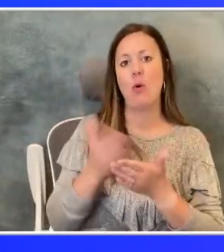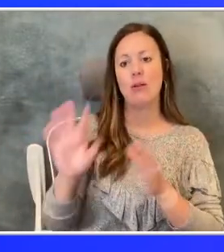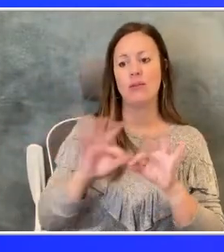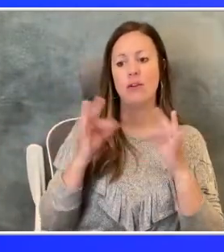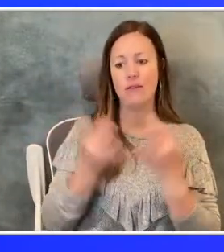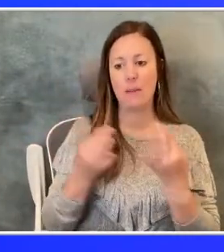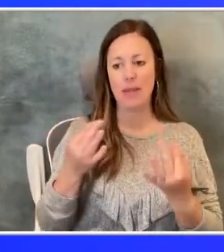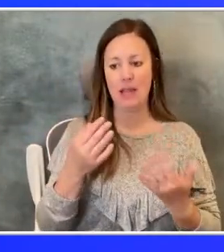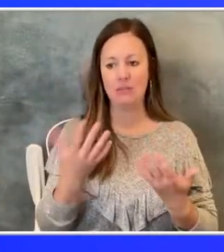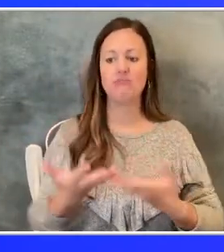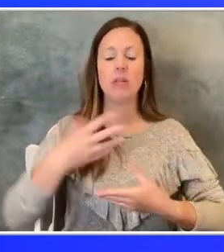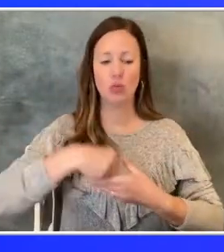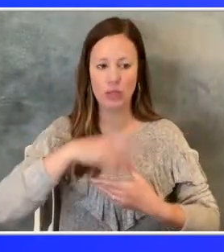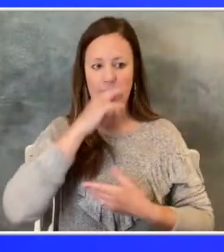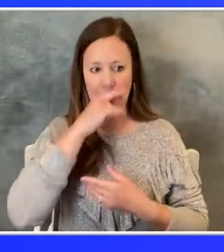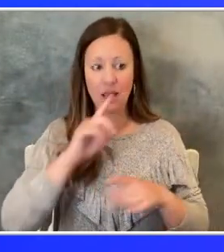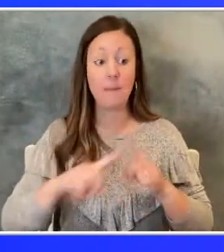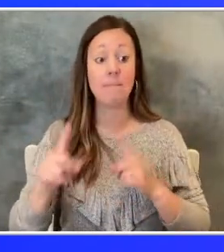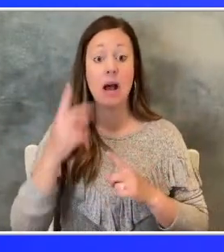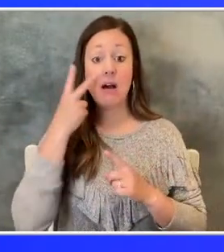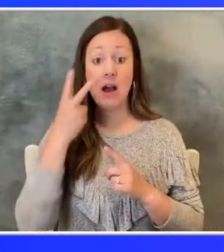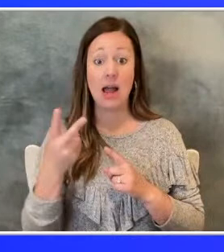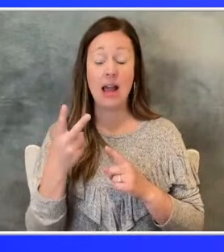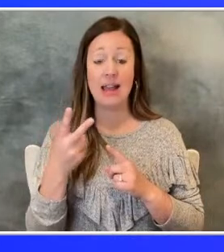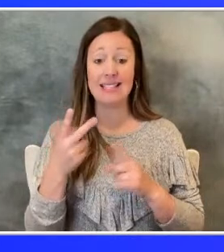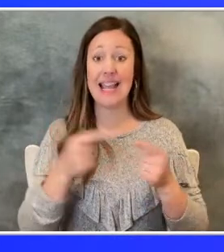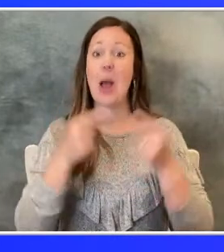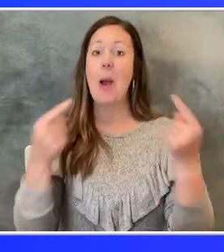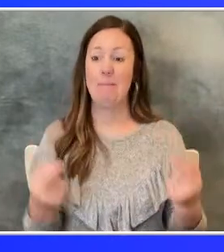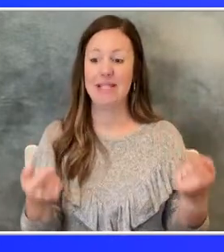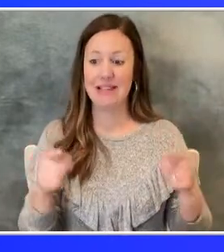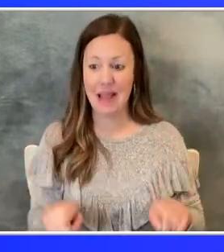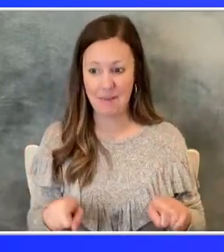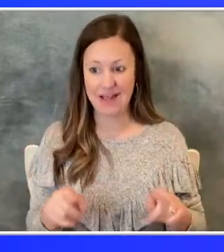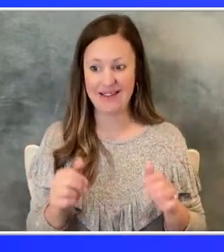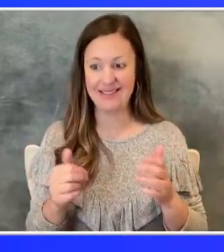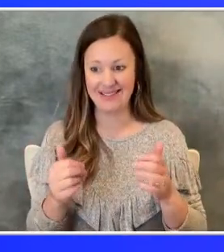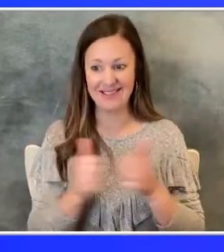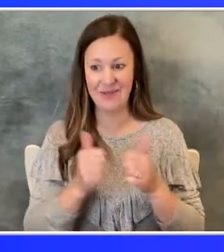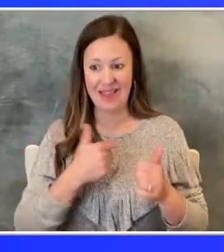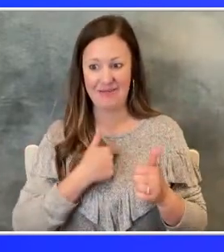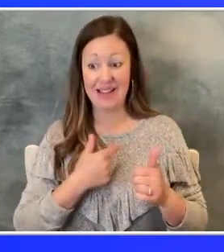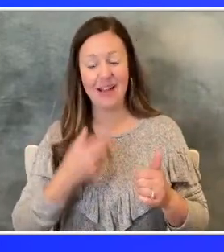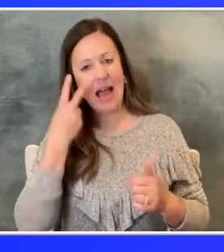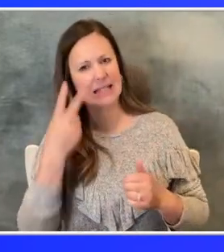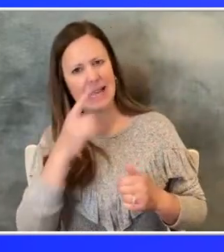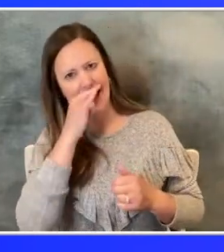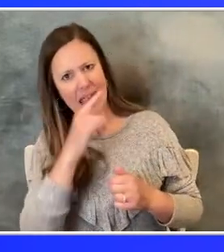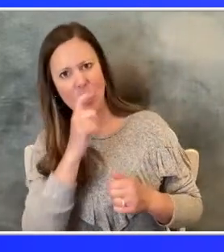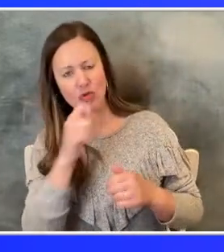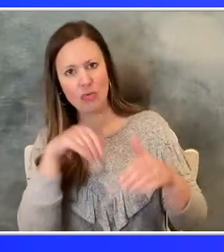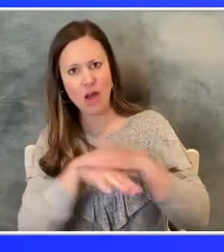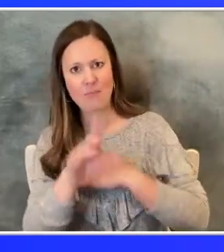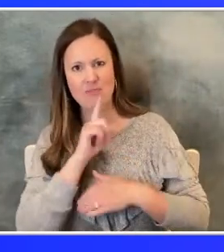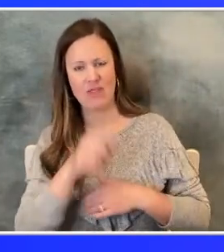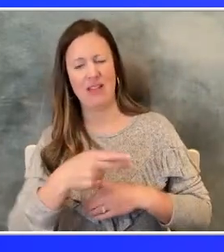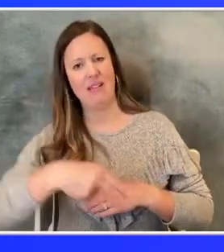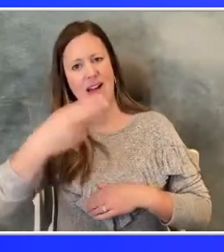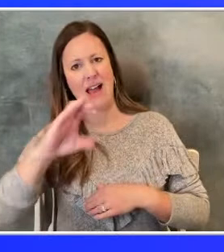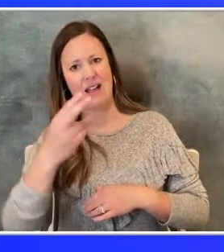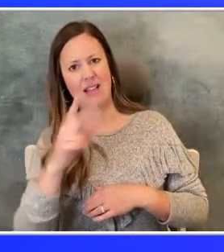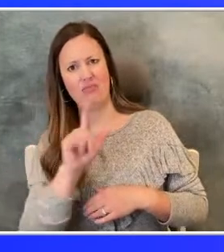the kids. But I see the reverse in my practice. I see kids who come in with very high cholesterol. The parents